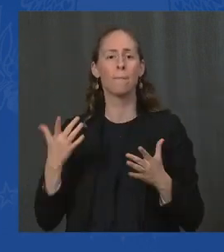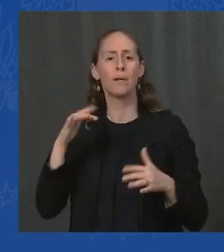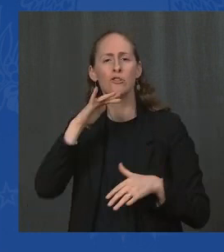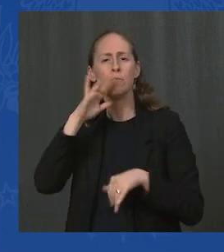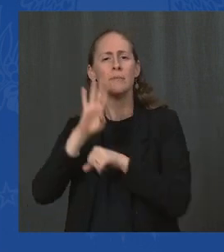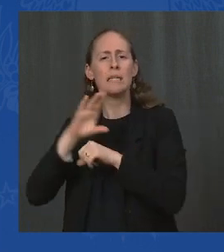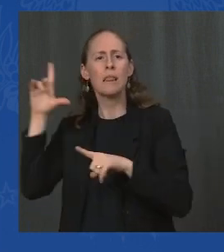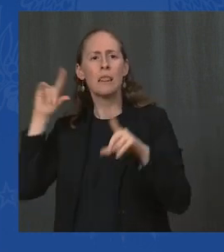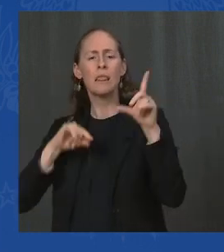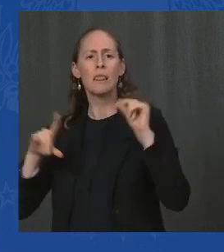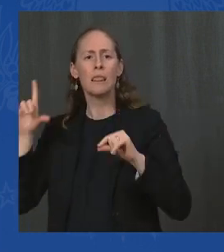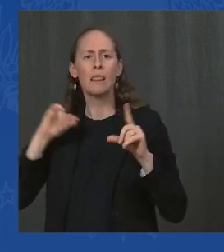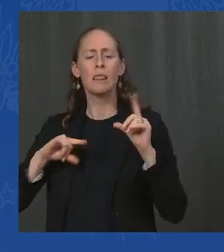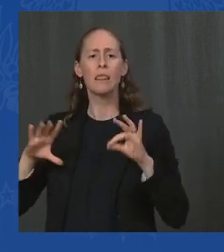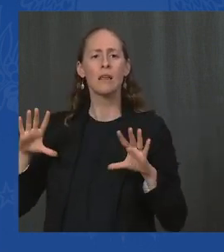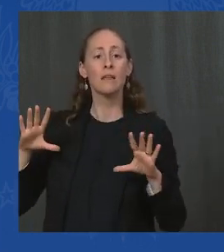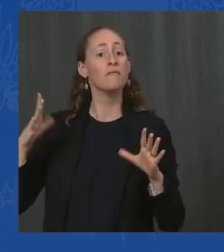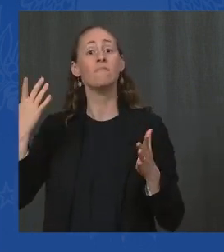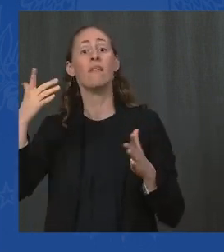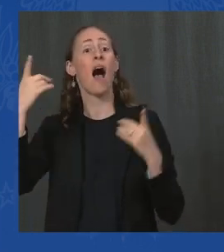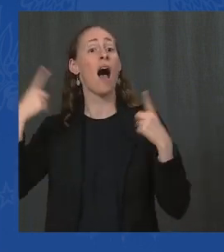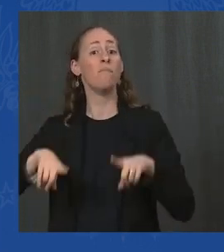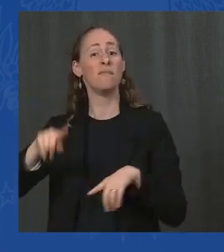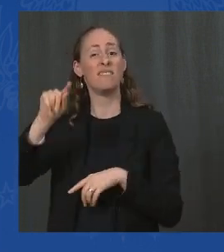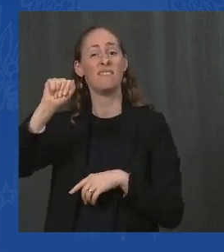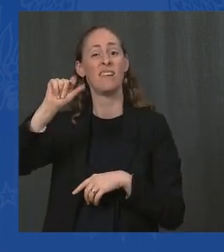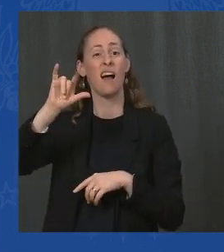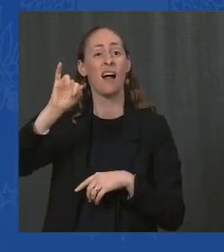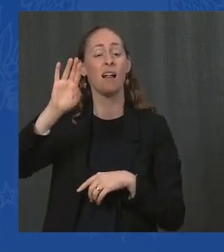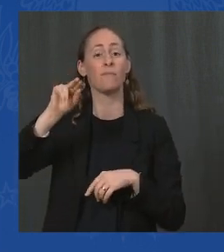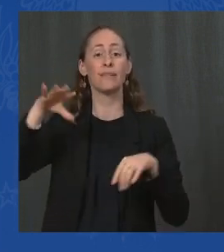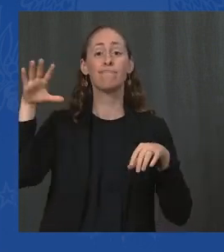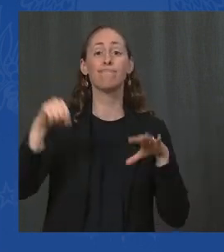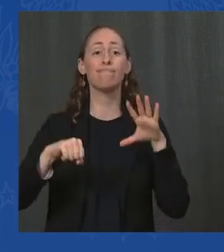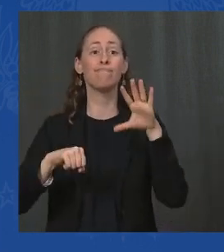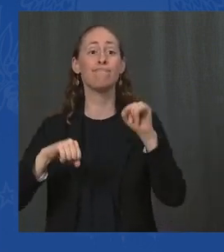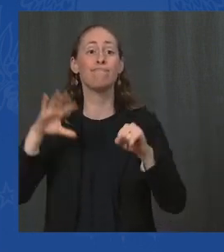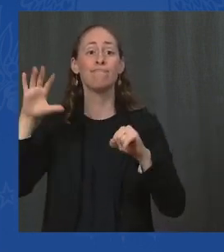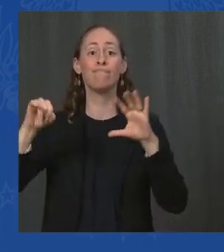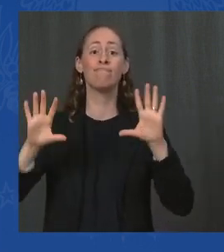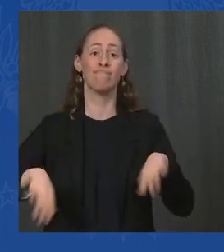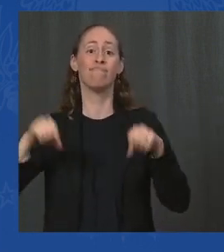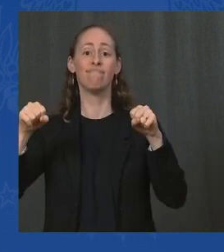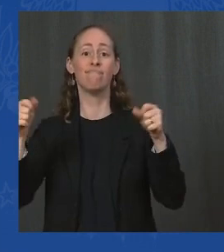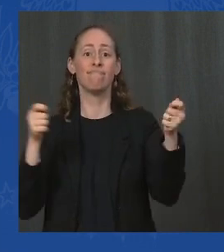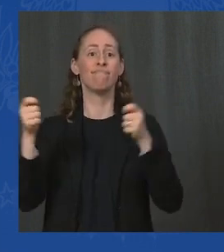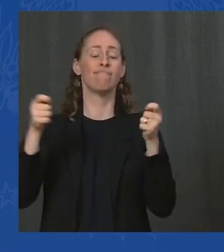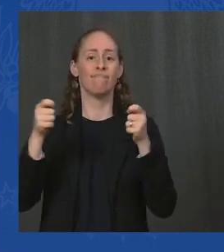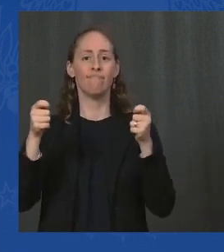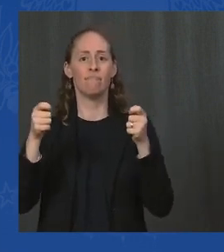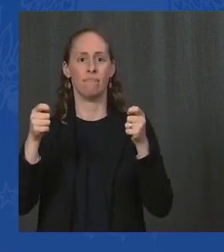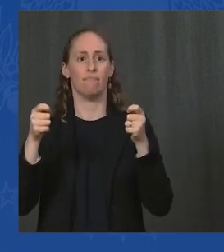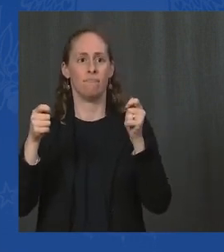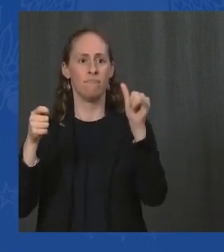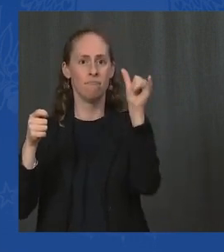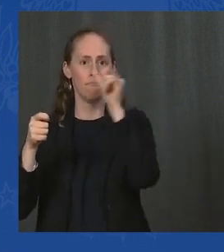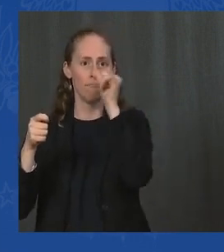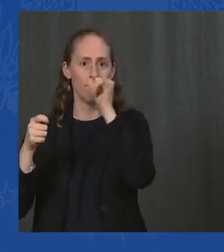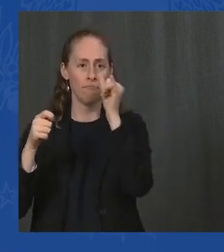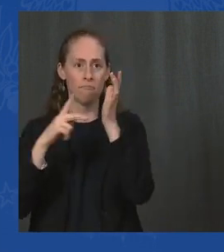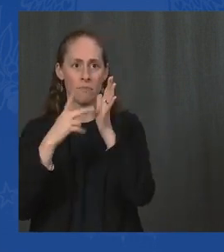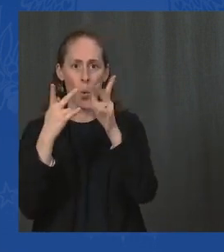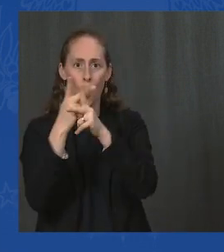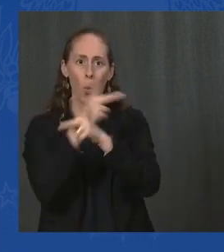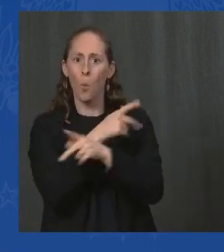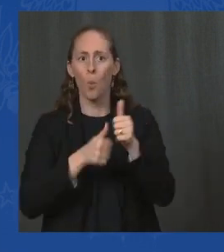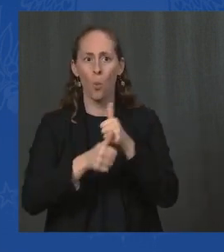Taliban, and significantly increasing the risk to U.S. personnel and our allies. As a